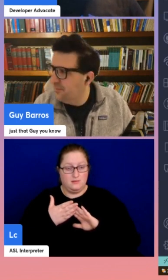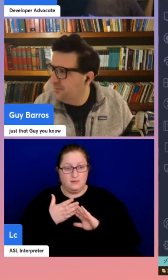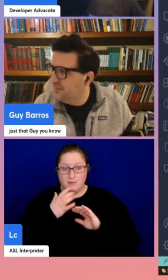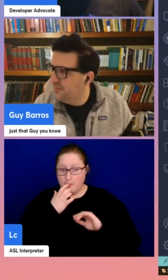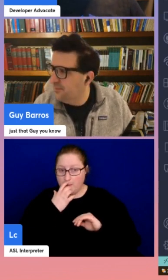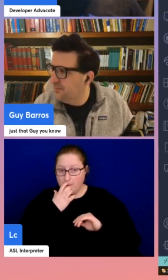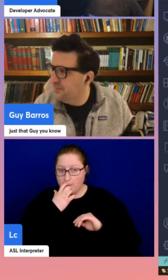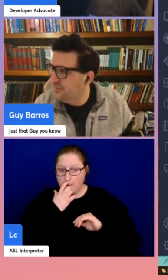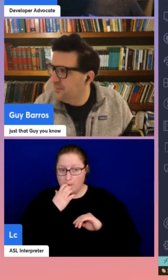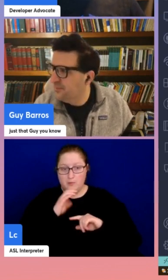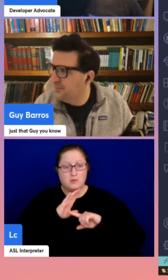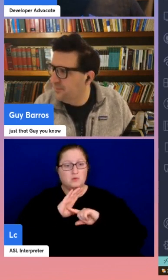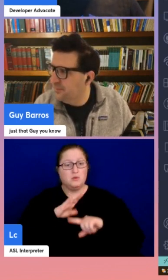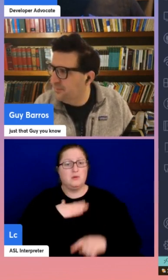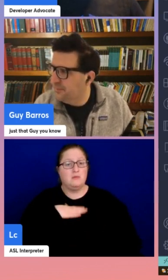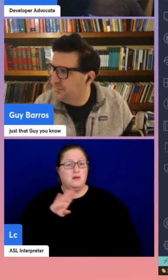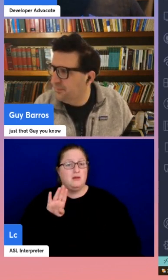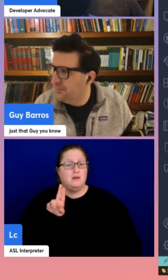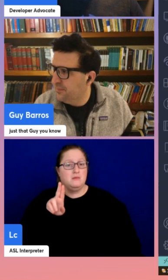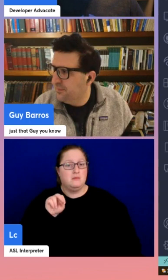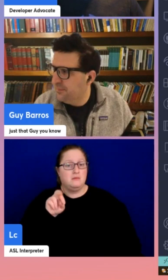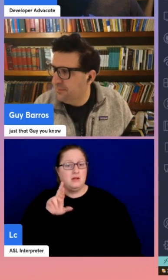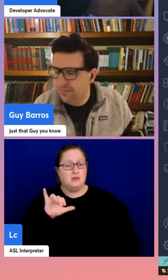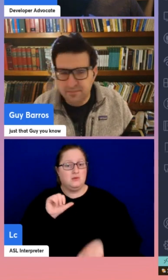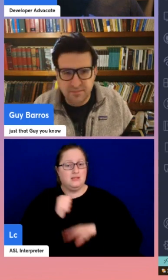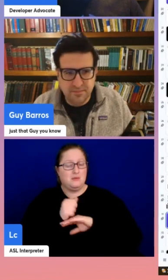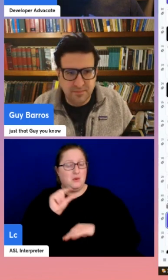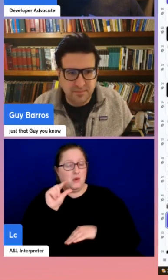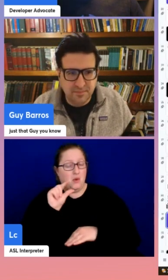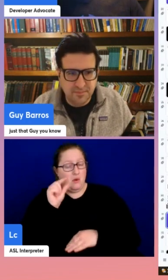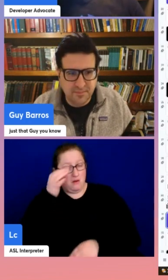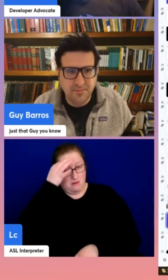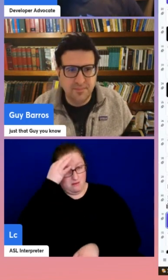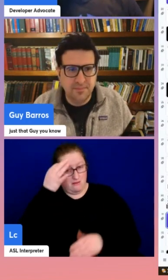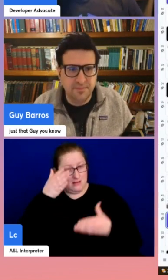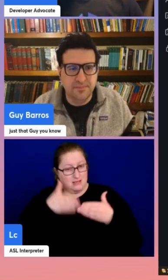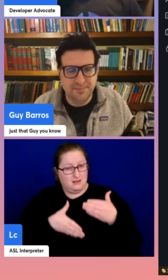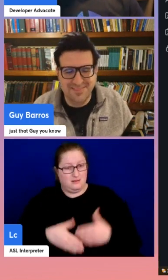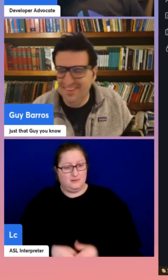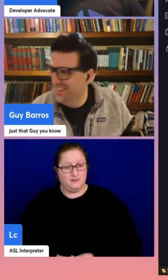let me show you my Boundary setup. We are nearly done.